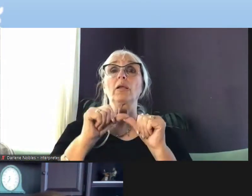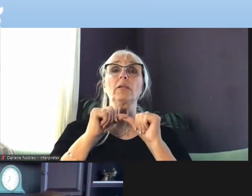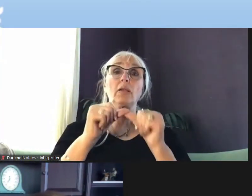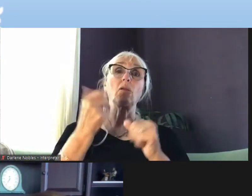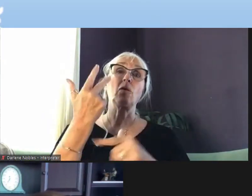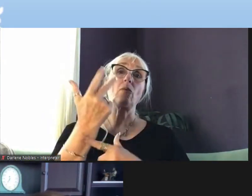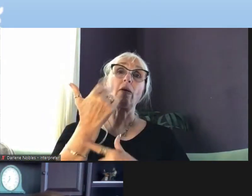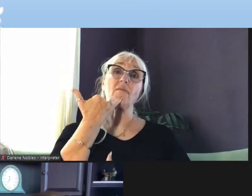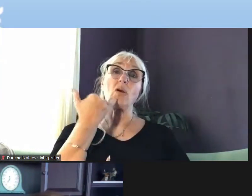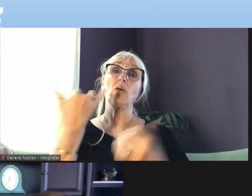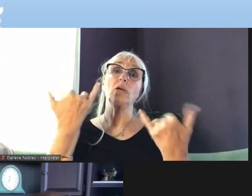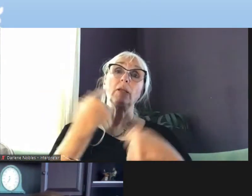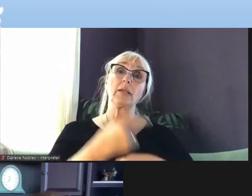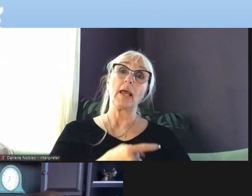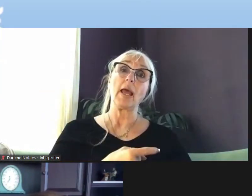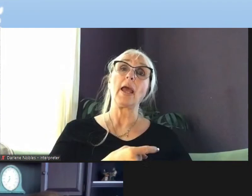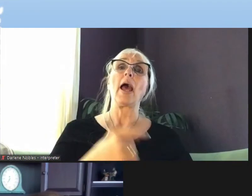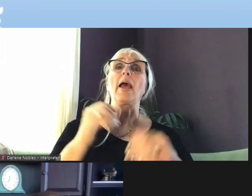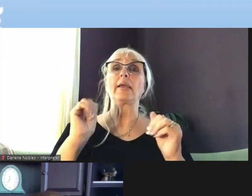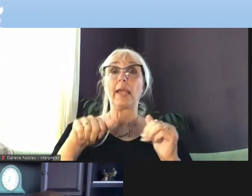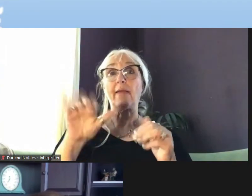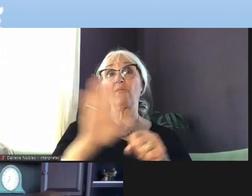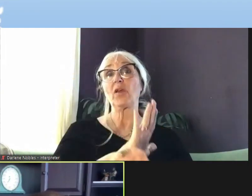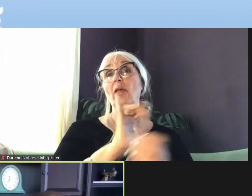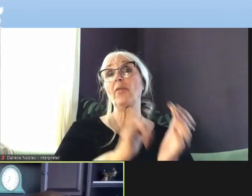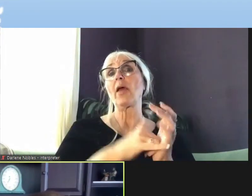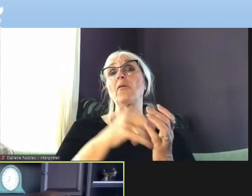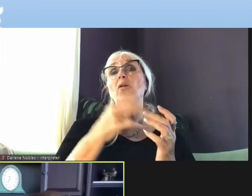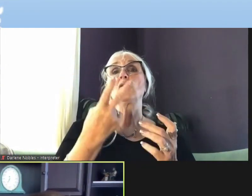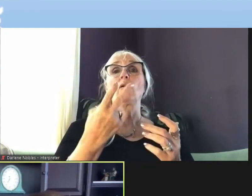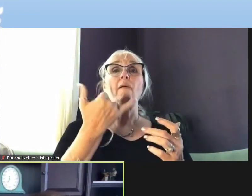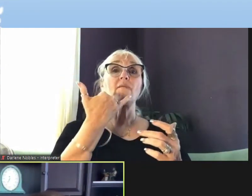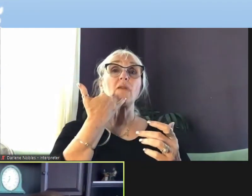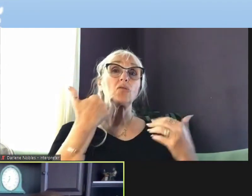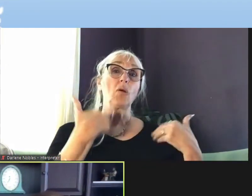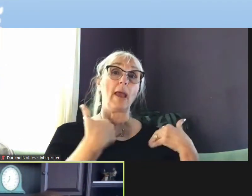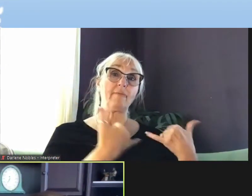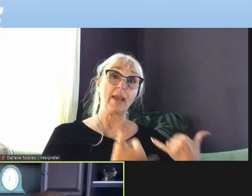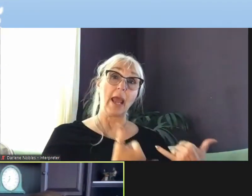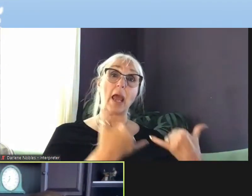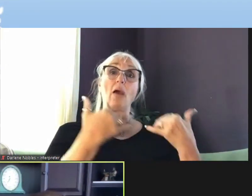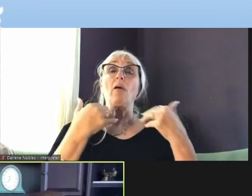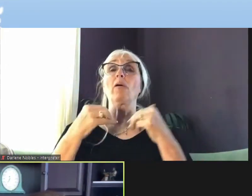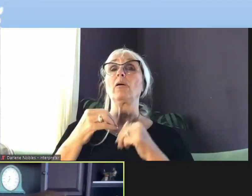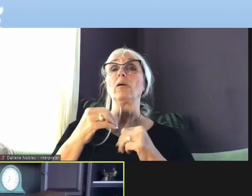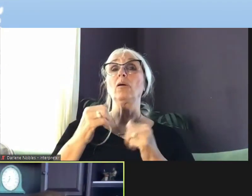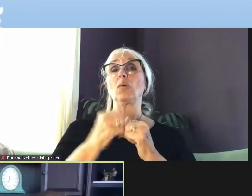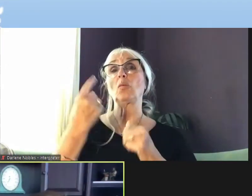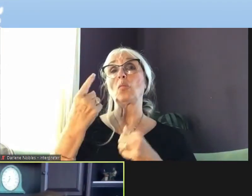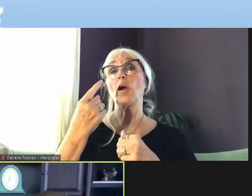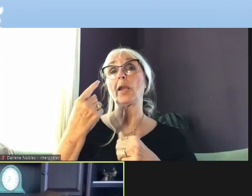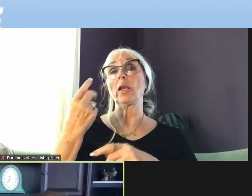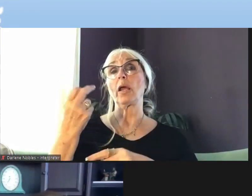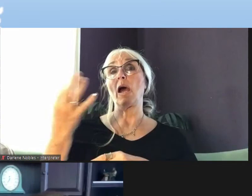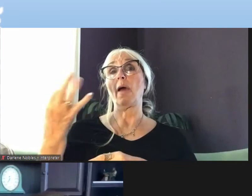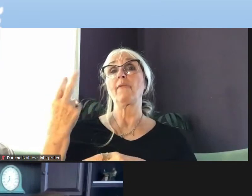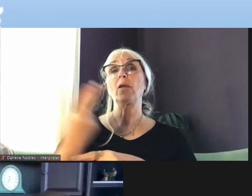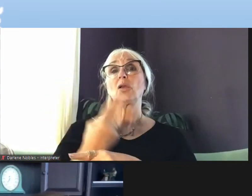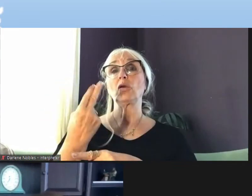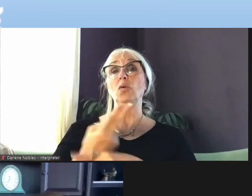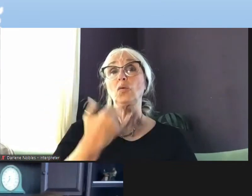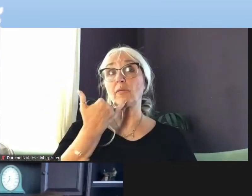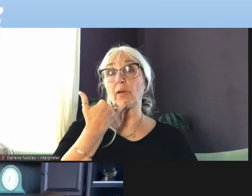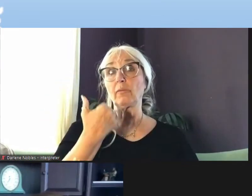I can fill that with the 2 phones on hand and with one of the used phones. All right, thank you.